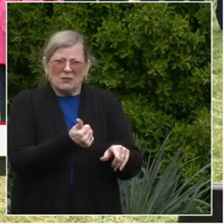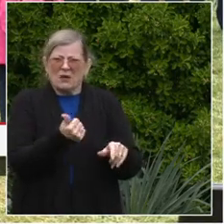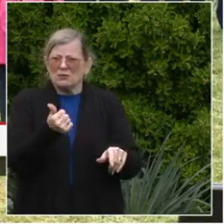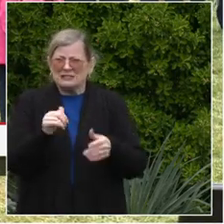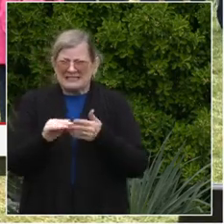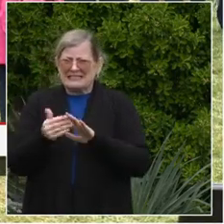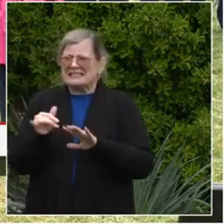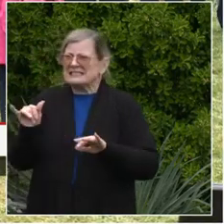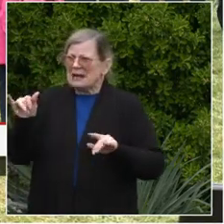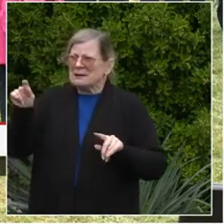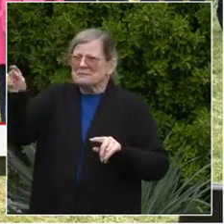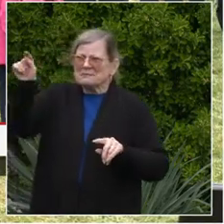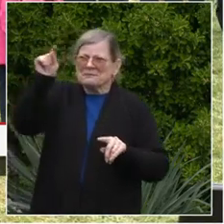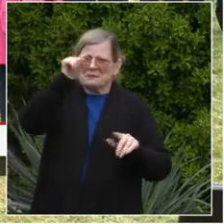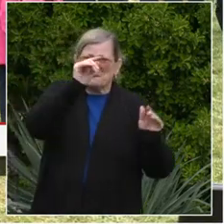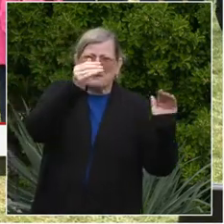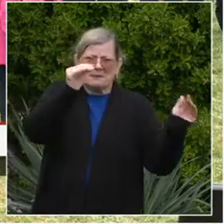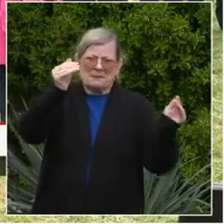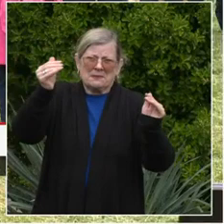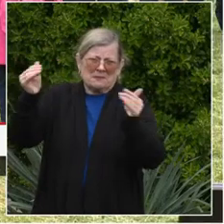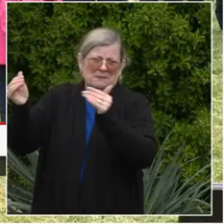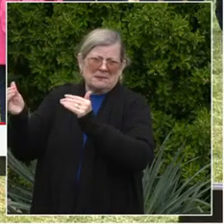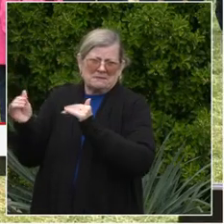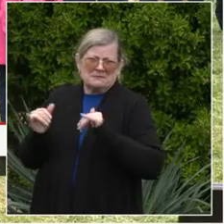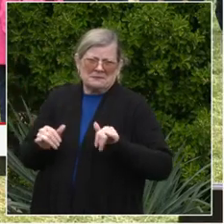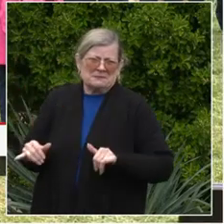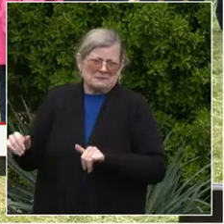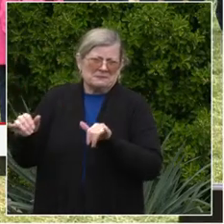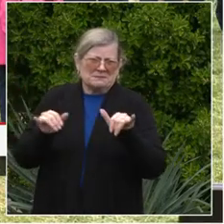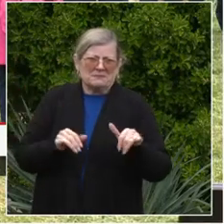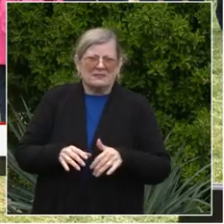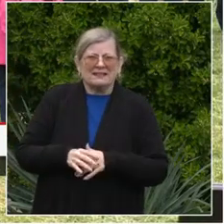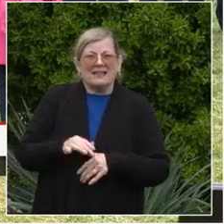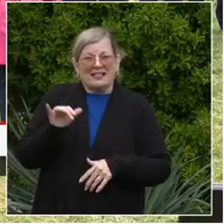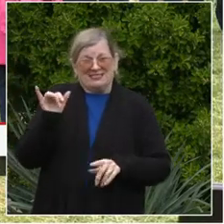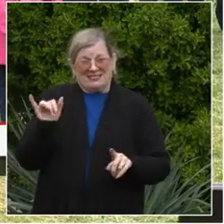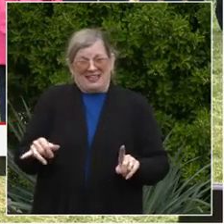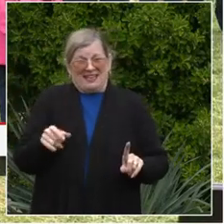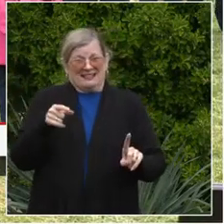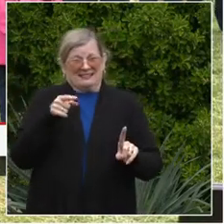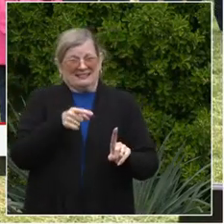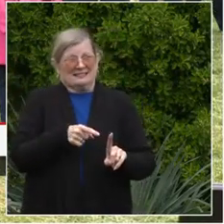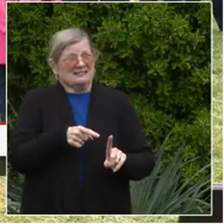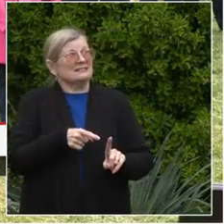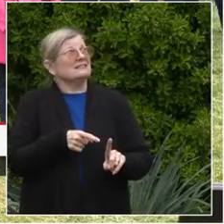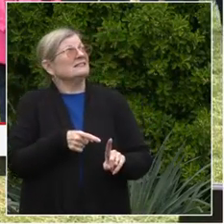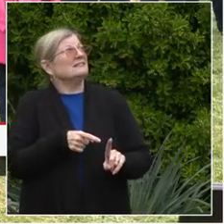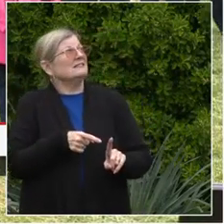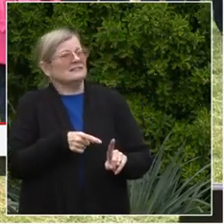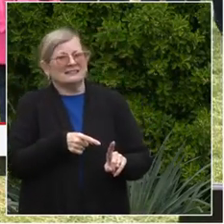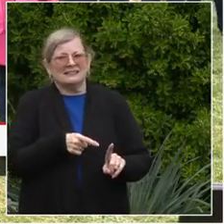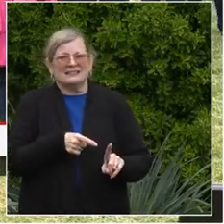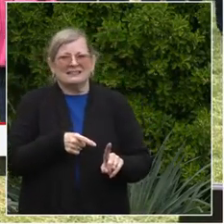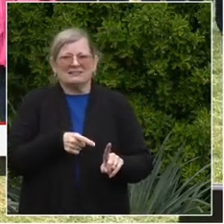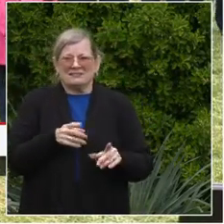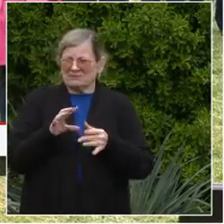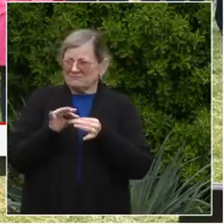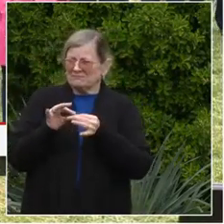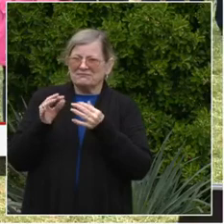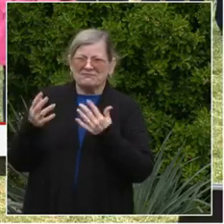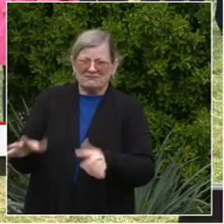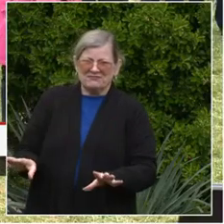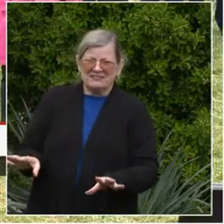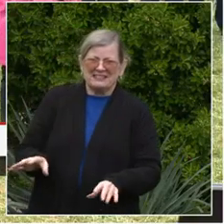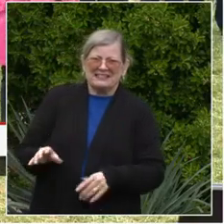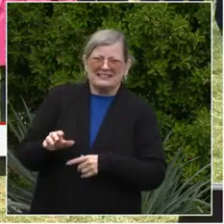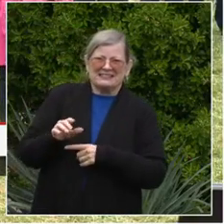around the country, quite frankly. So that all being said, the staffing shortages, yes, they